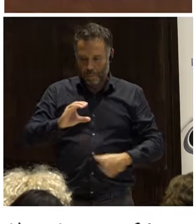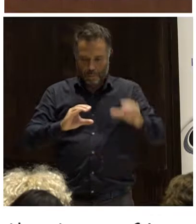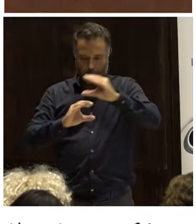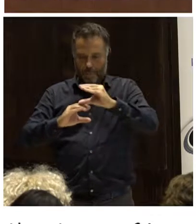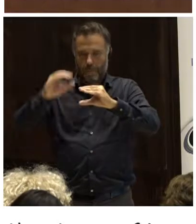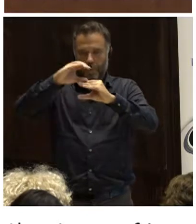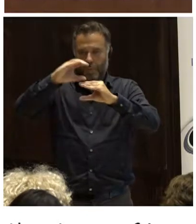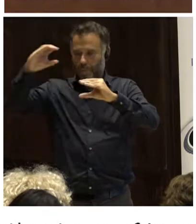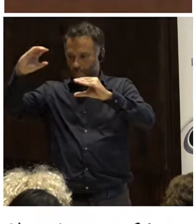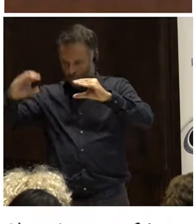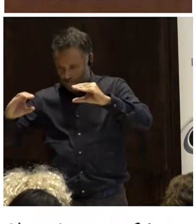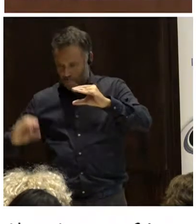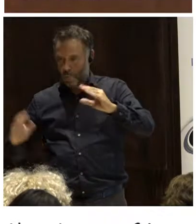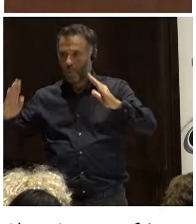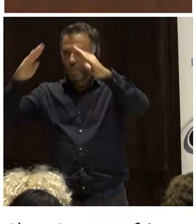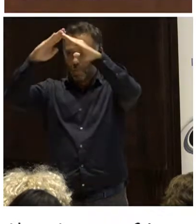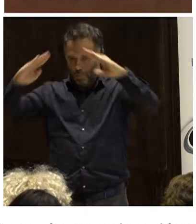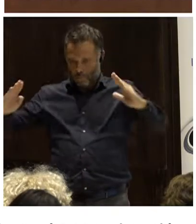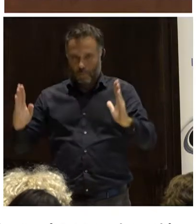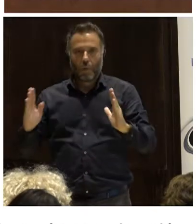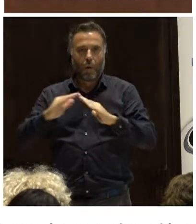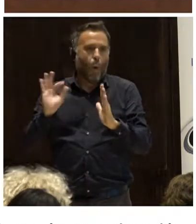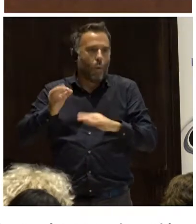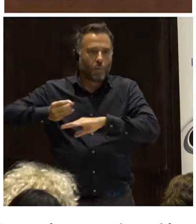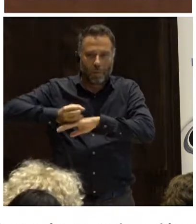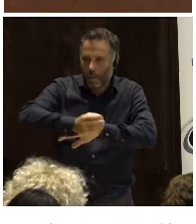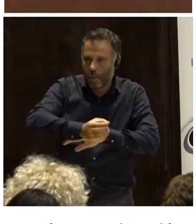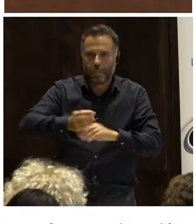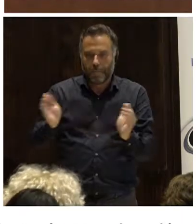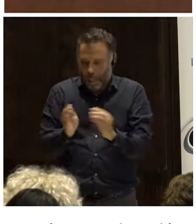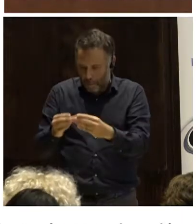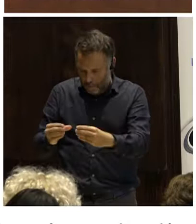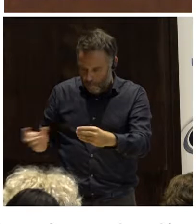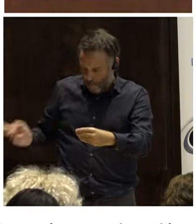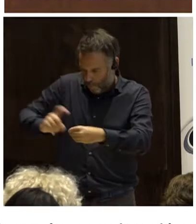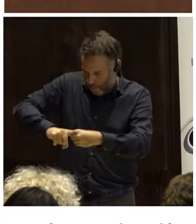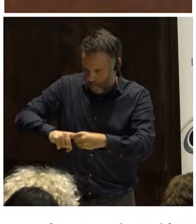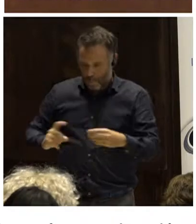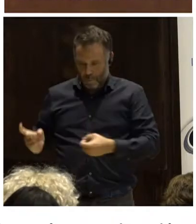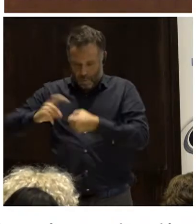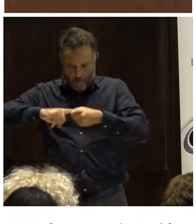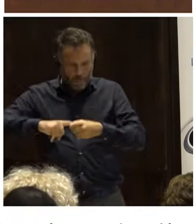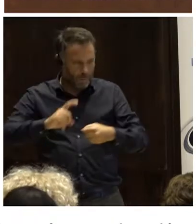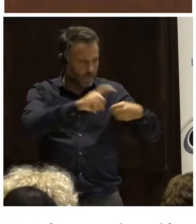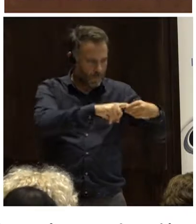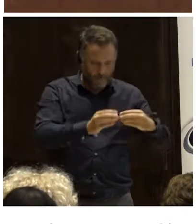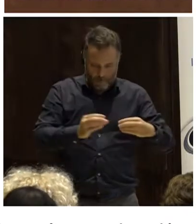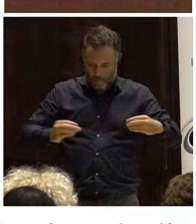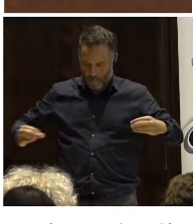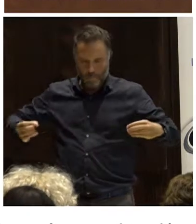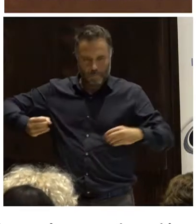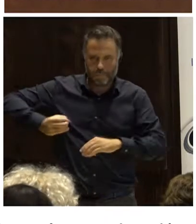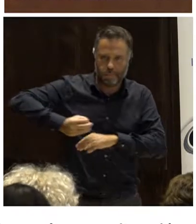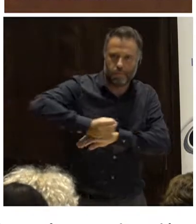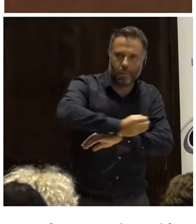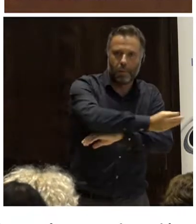small train that you can build up and then use. And also this,